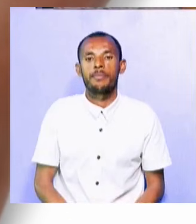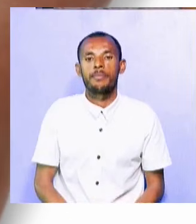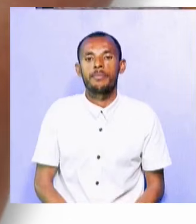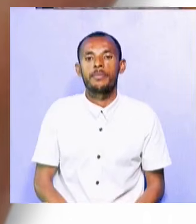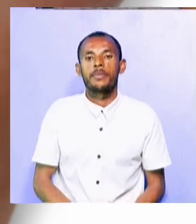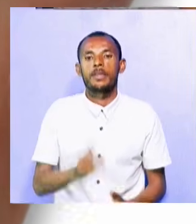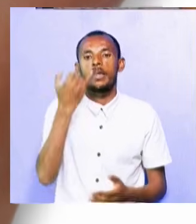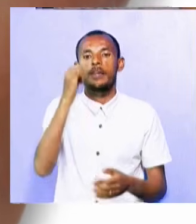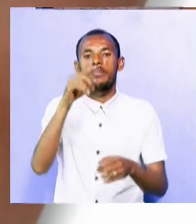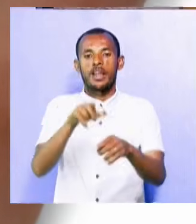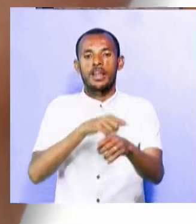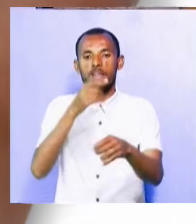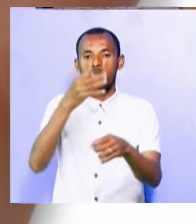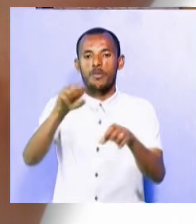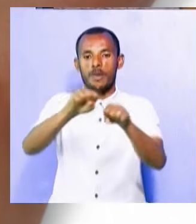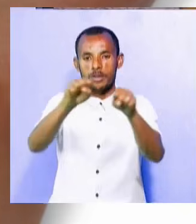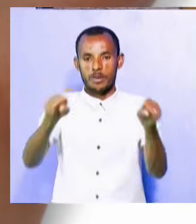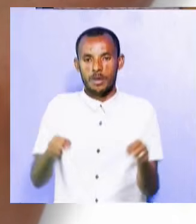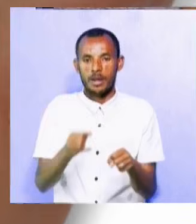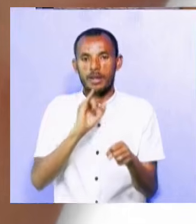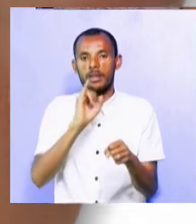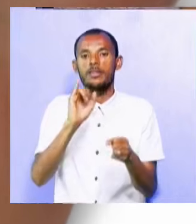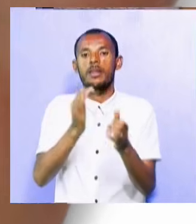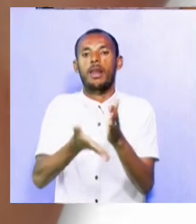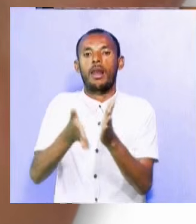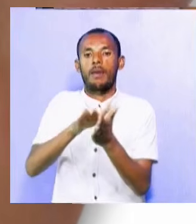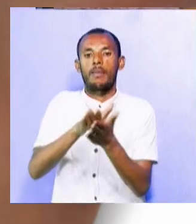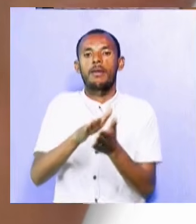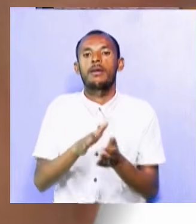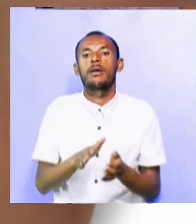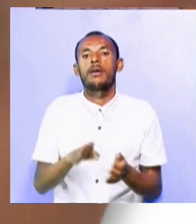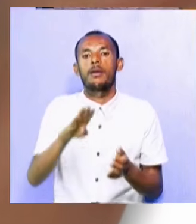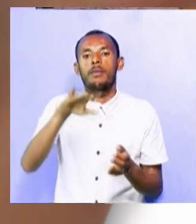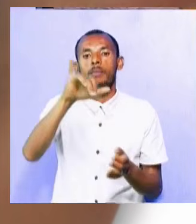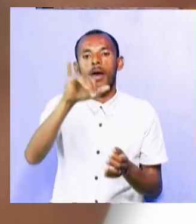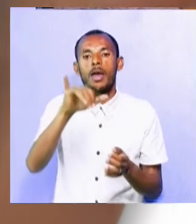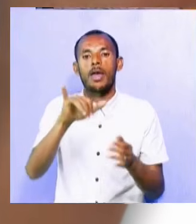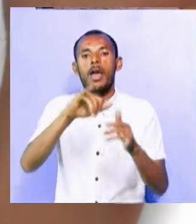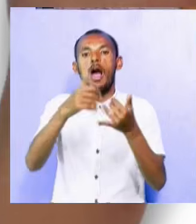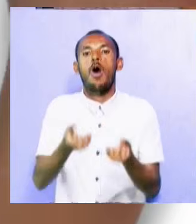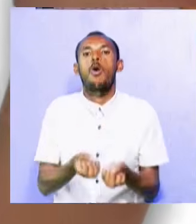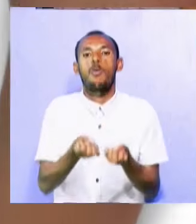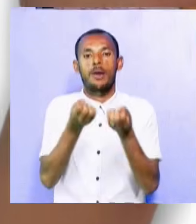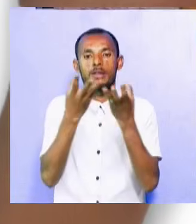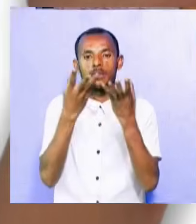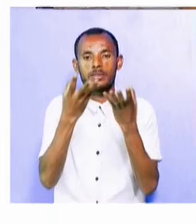if the length of a square is doubled, by how much